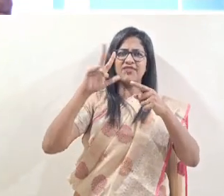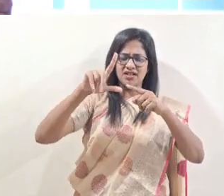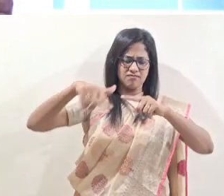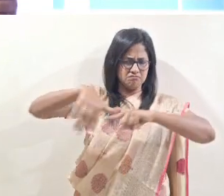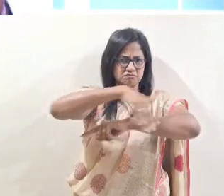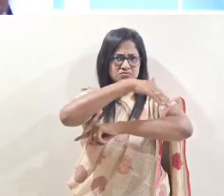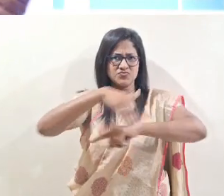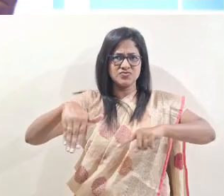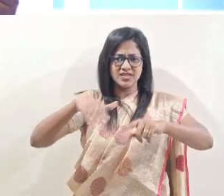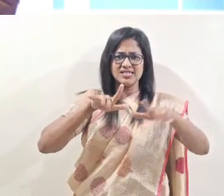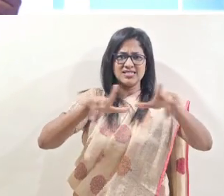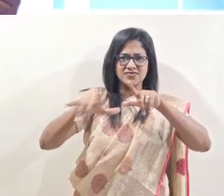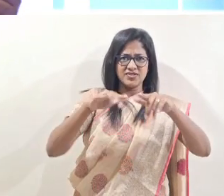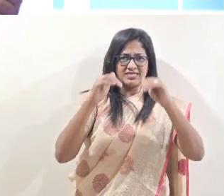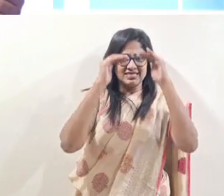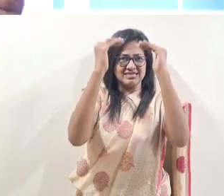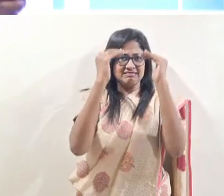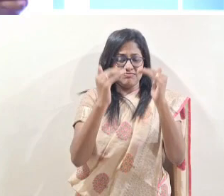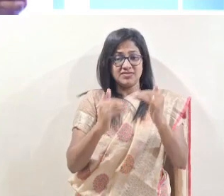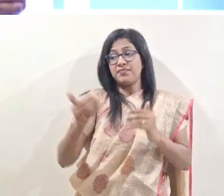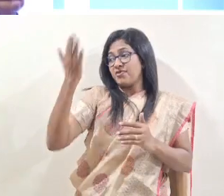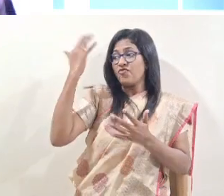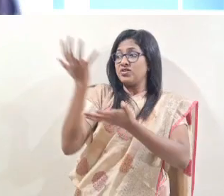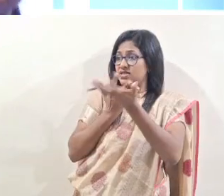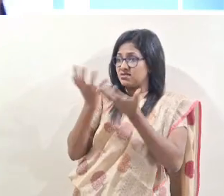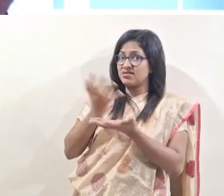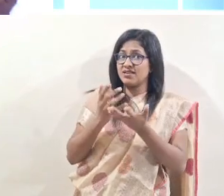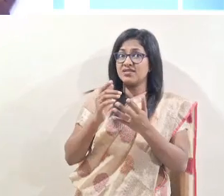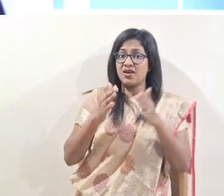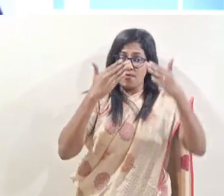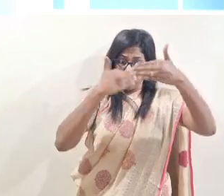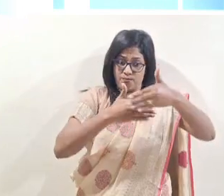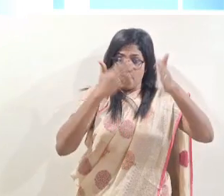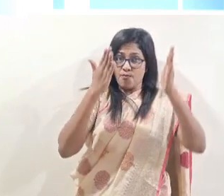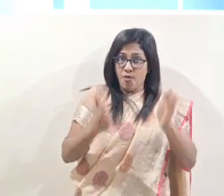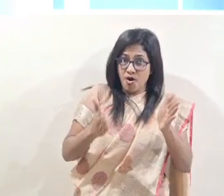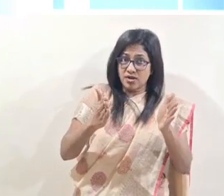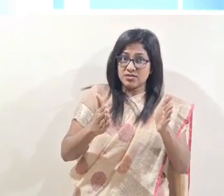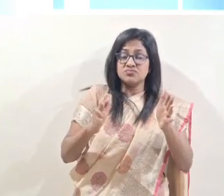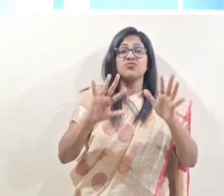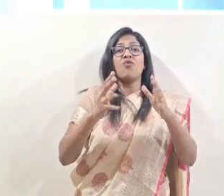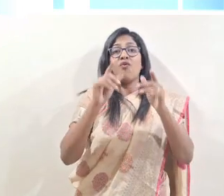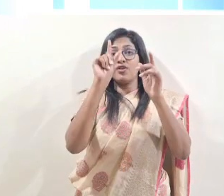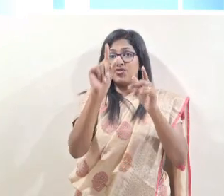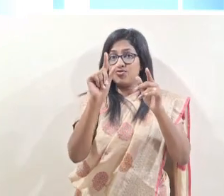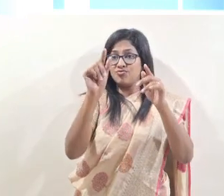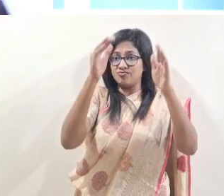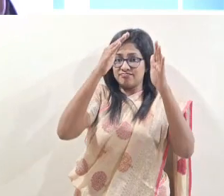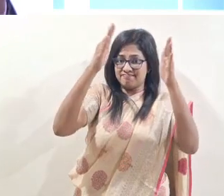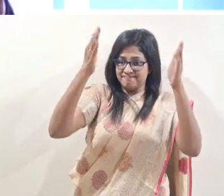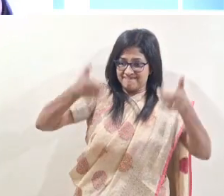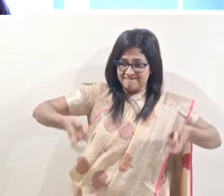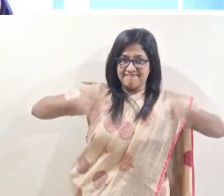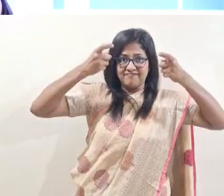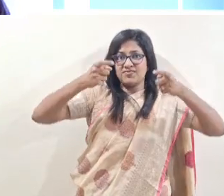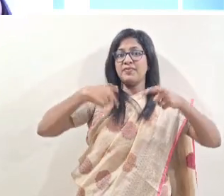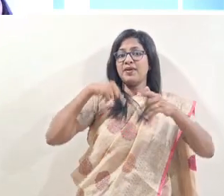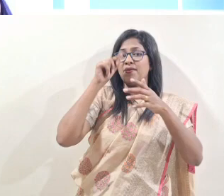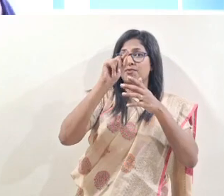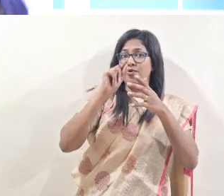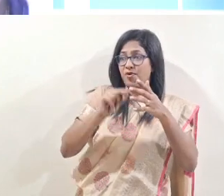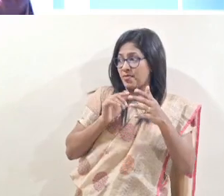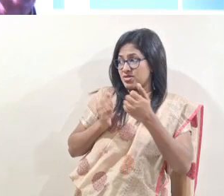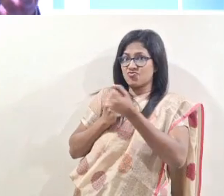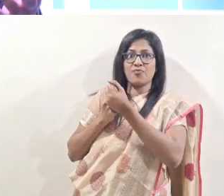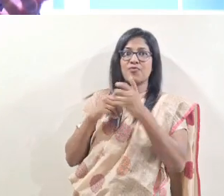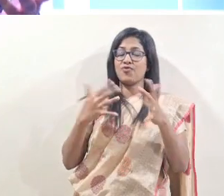we had this discussion on whether we should go for a box girder or a U girder. And I did not have so many points in favor of U